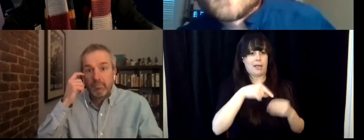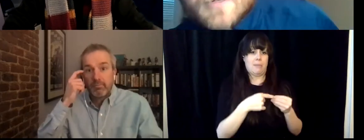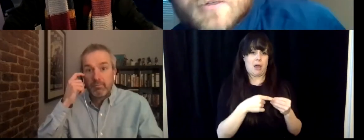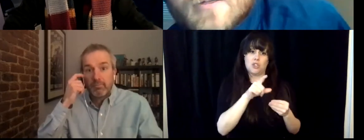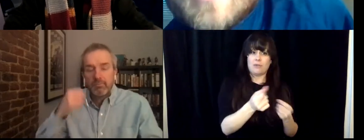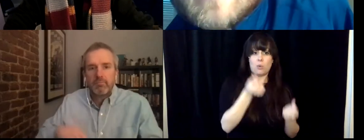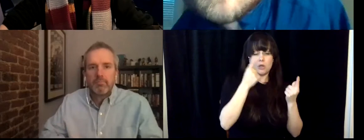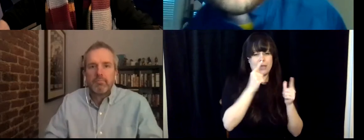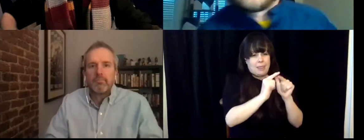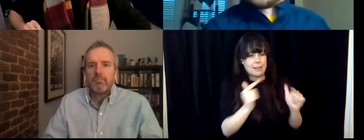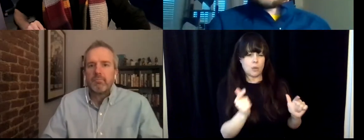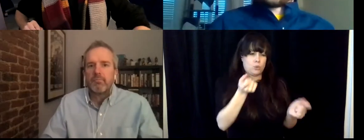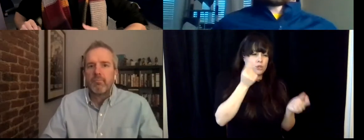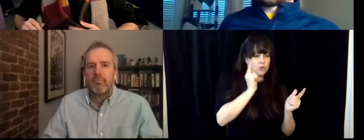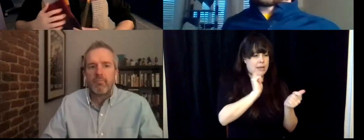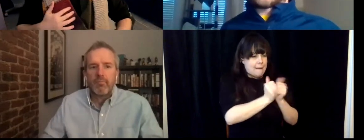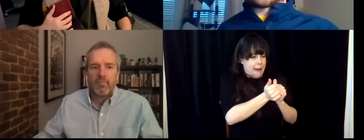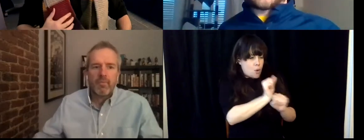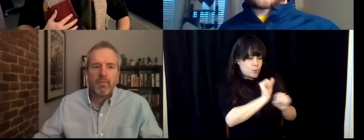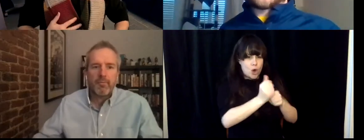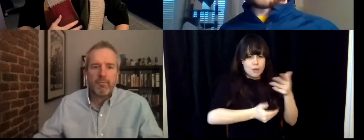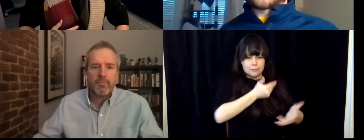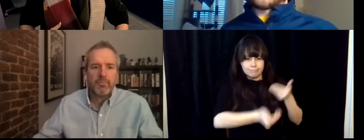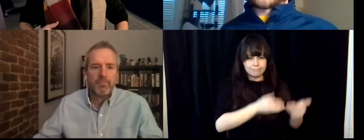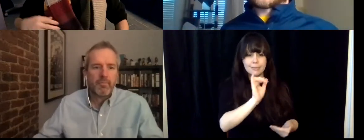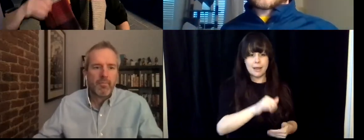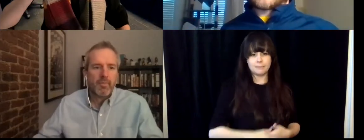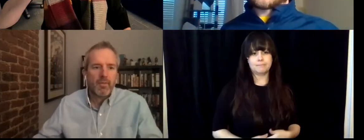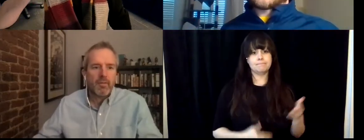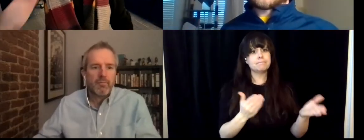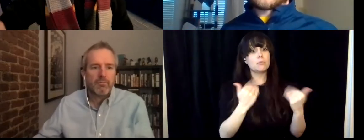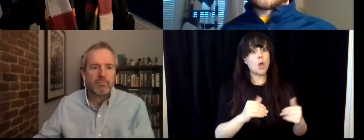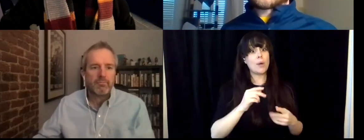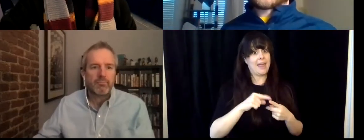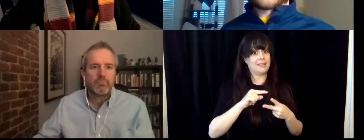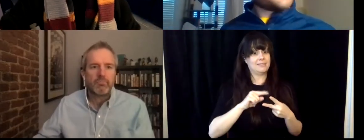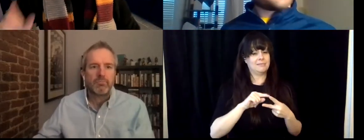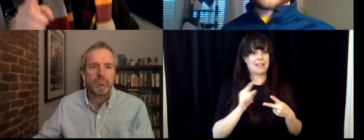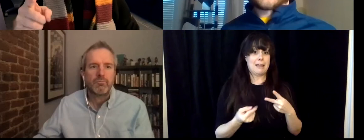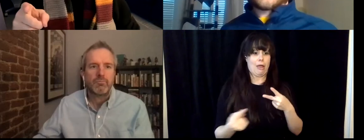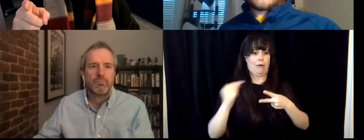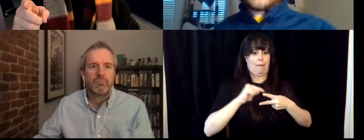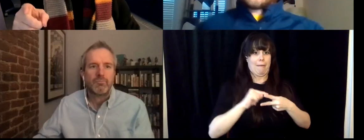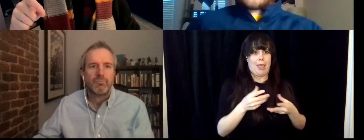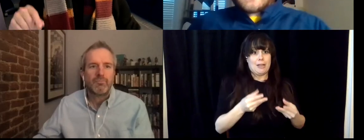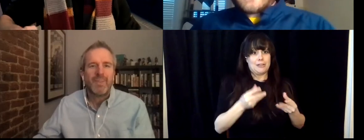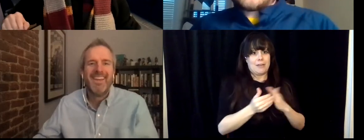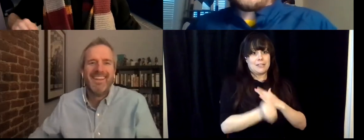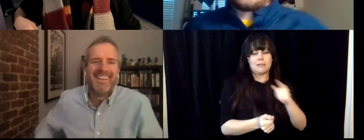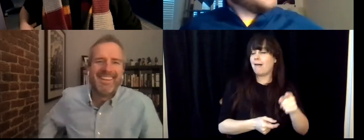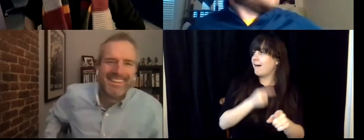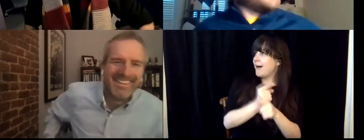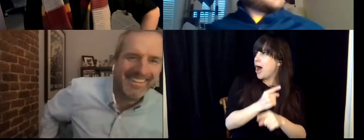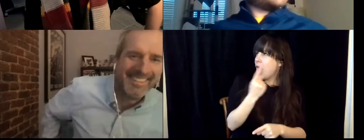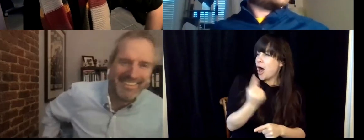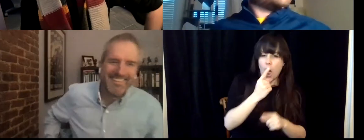Sure, absolutely. How about some of those kind of soft skills that we were kind of... Almost made me miss that one.